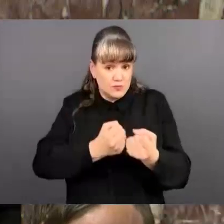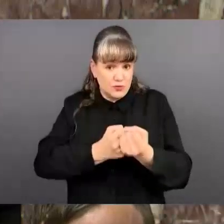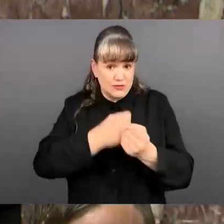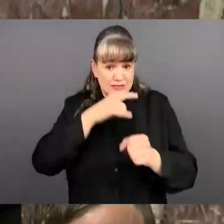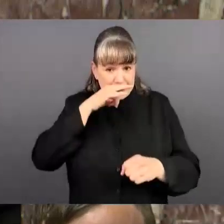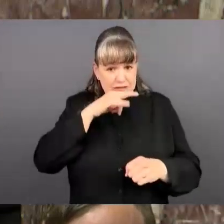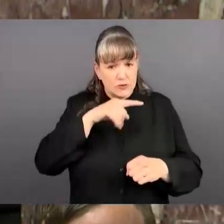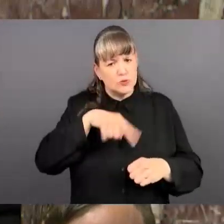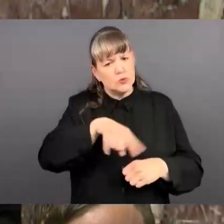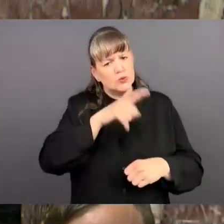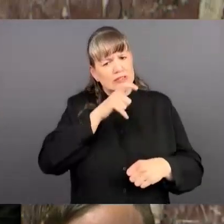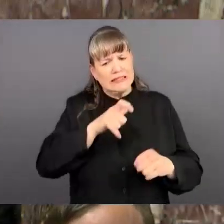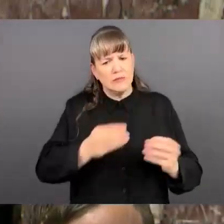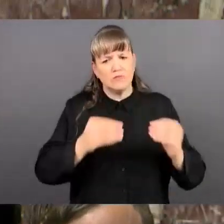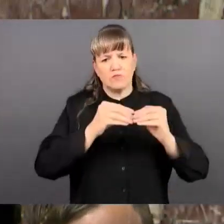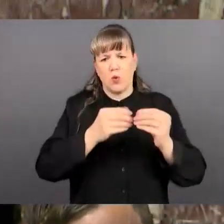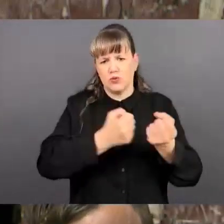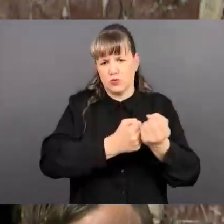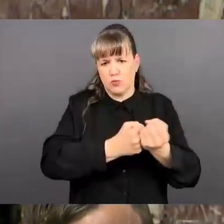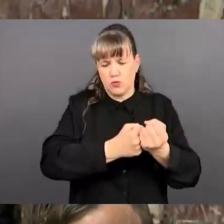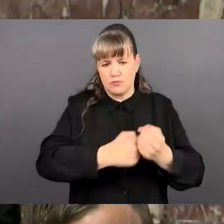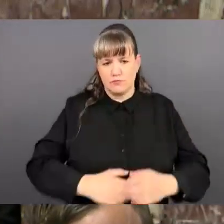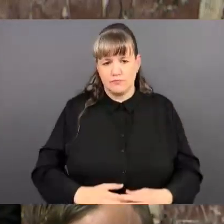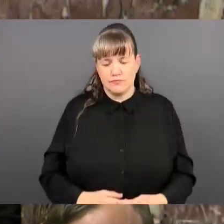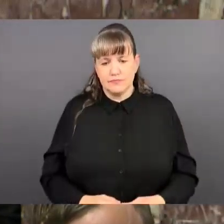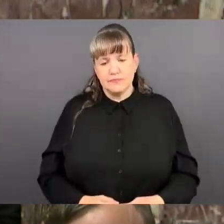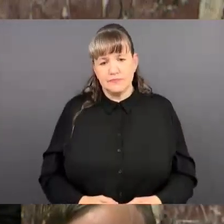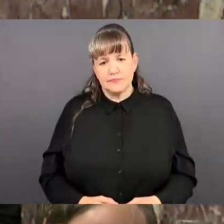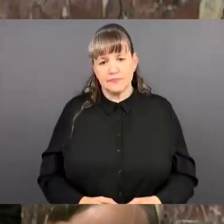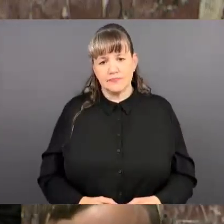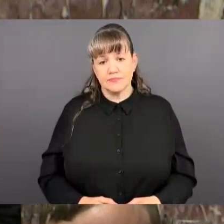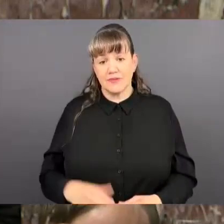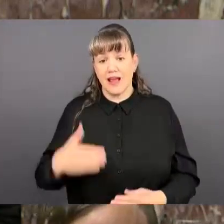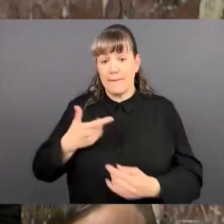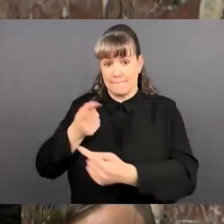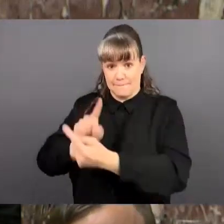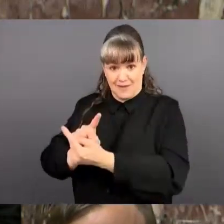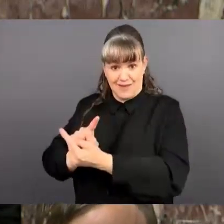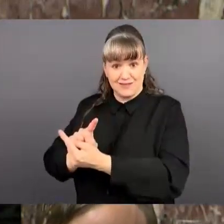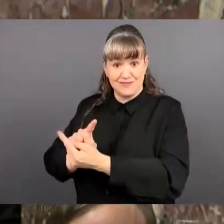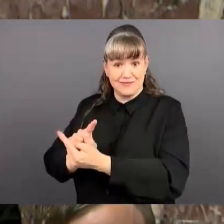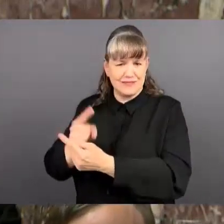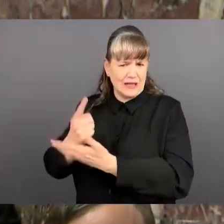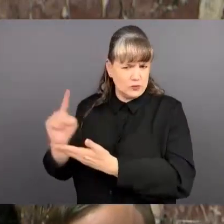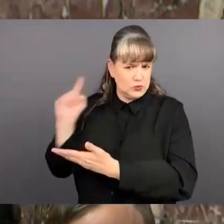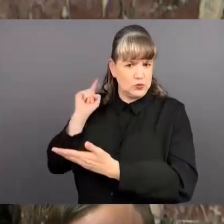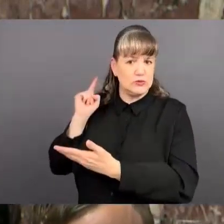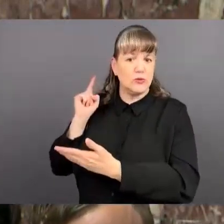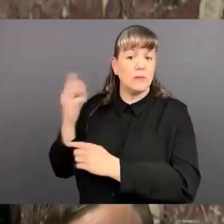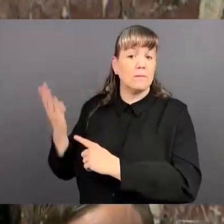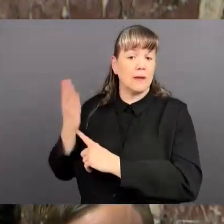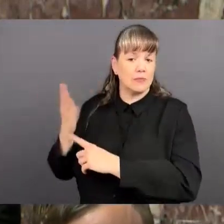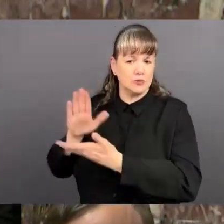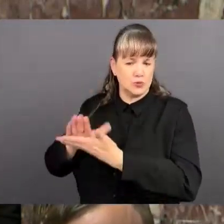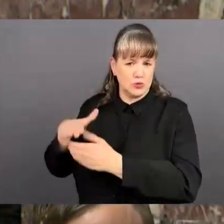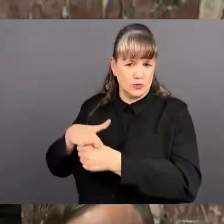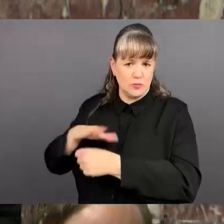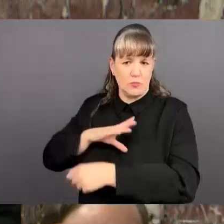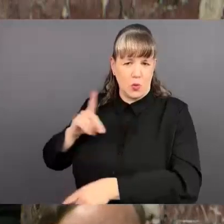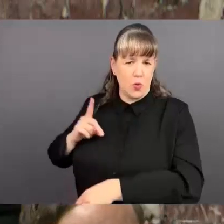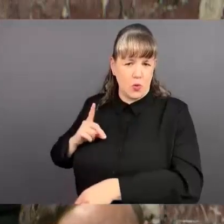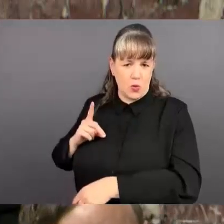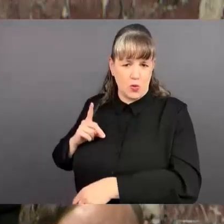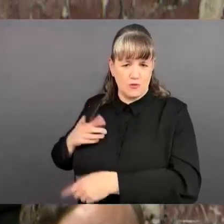met with the Burnaby School Board last week and had a long conversation with them as well, spent an hour with them